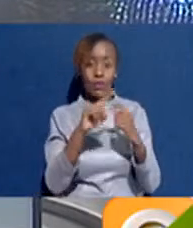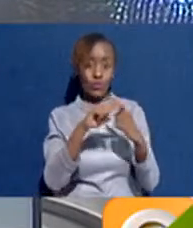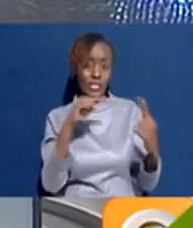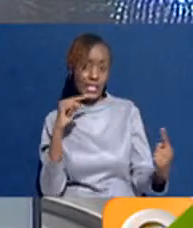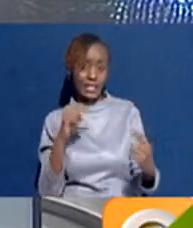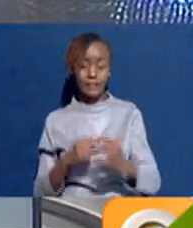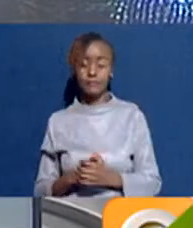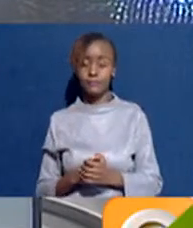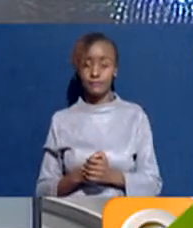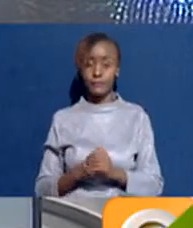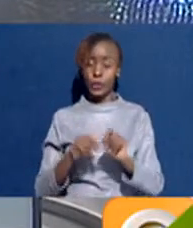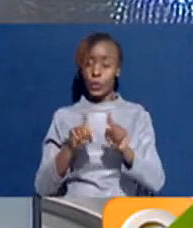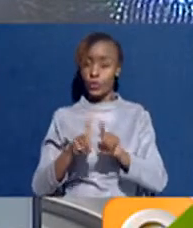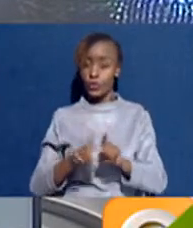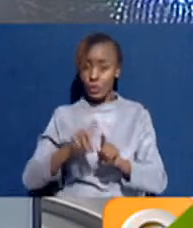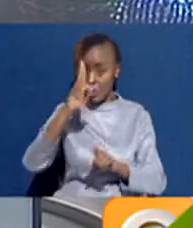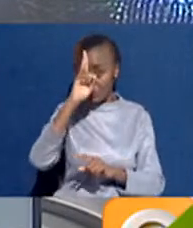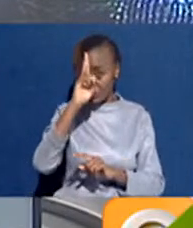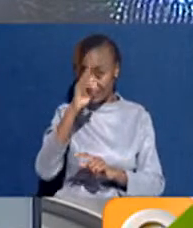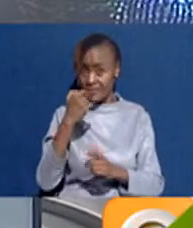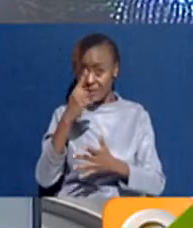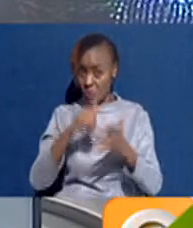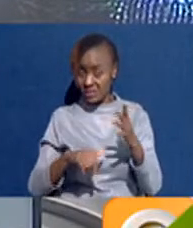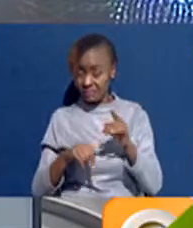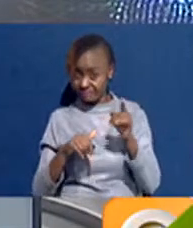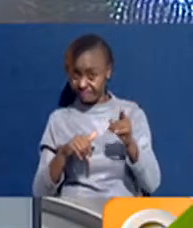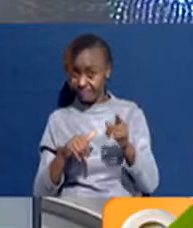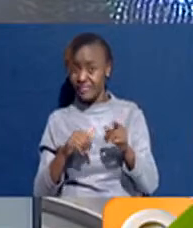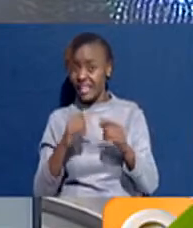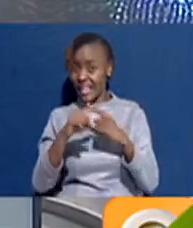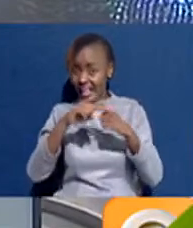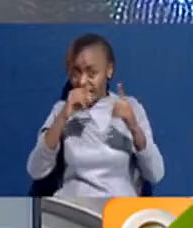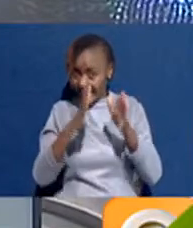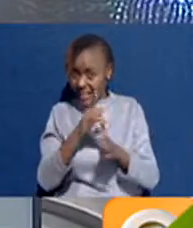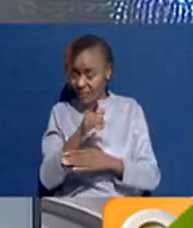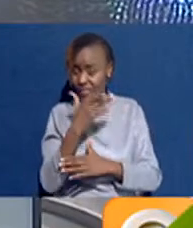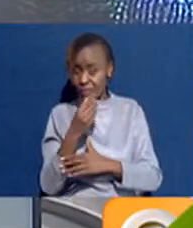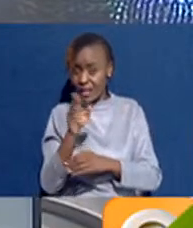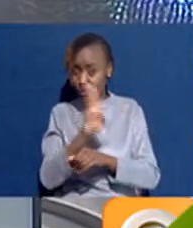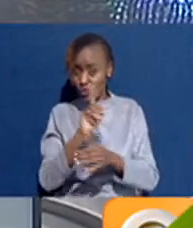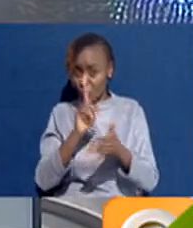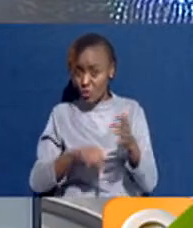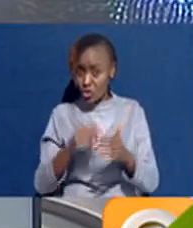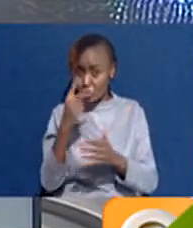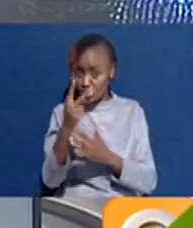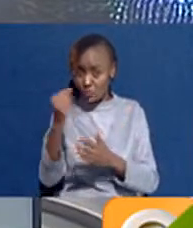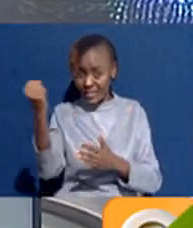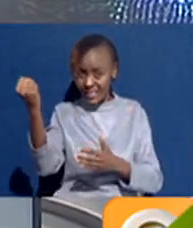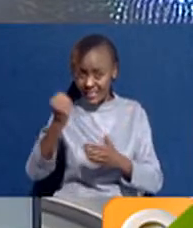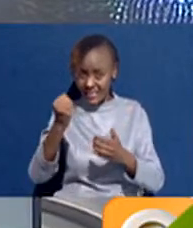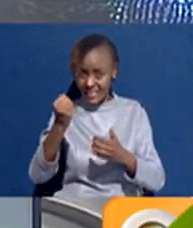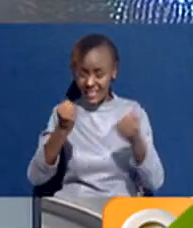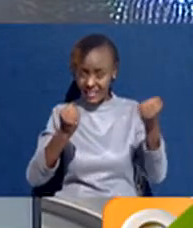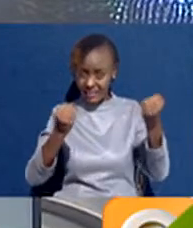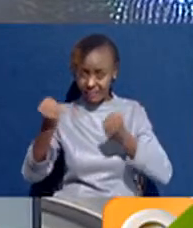reports, detectives also established that Maigo's killer used two kitchen knives in the bedroom attack.